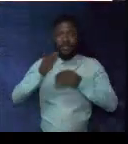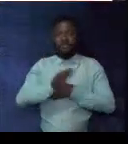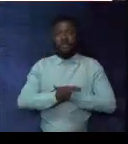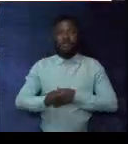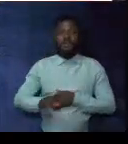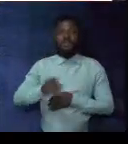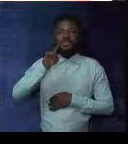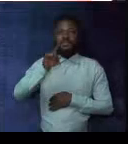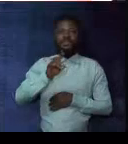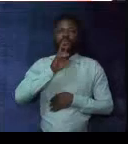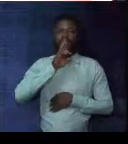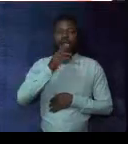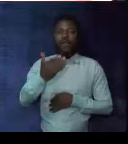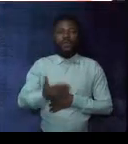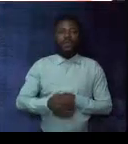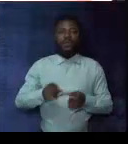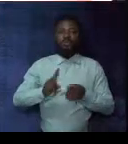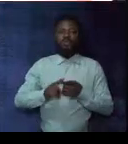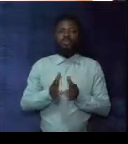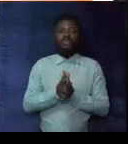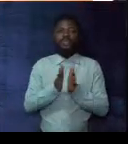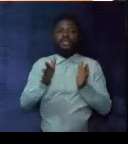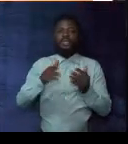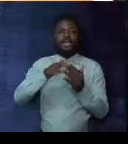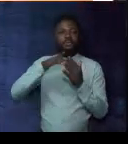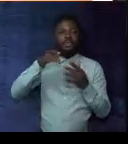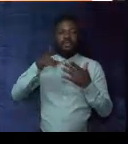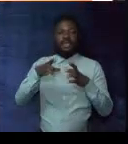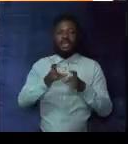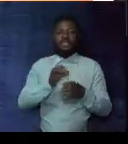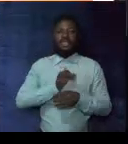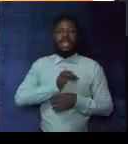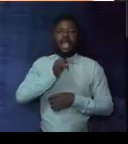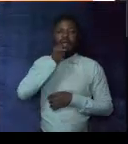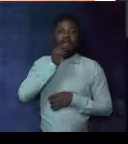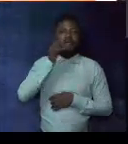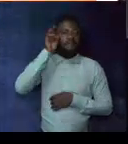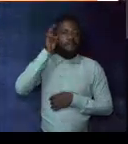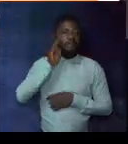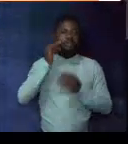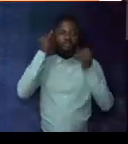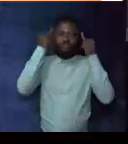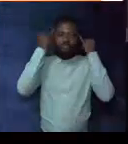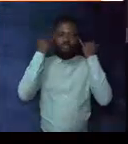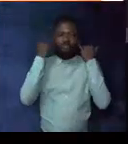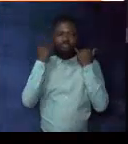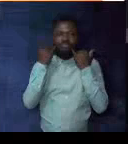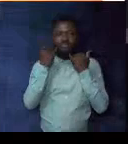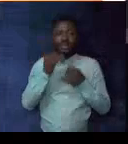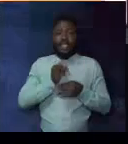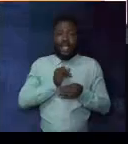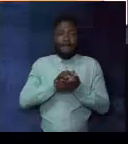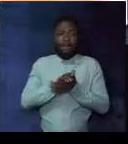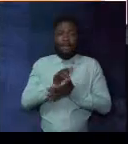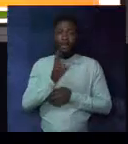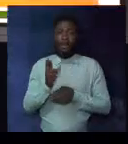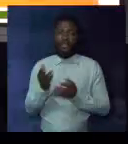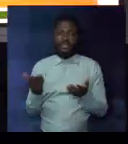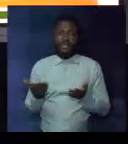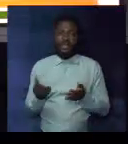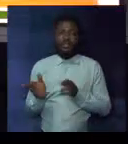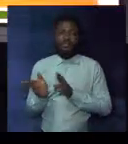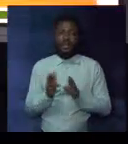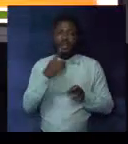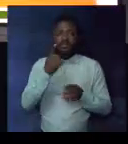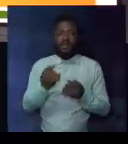Hello pupils, you are welcome to General Studies class. I am Uncle Popo. I believe you